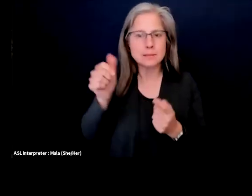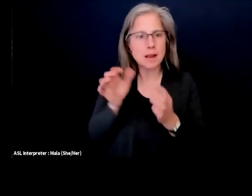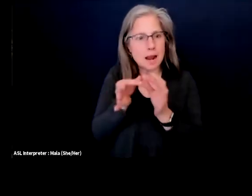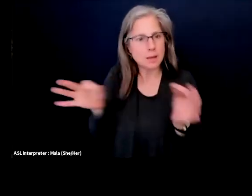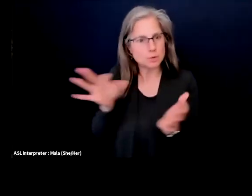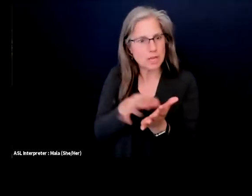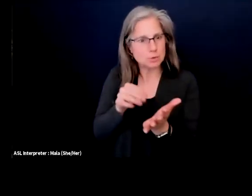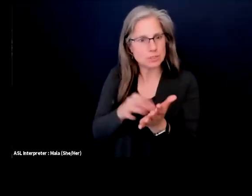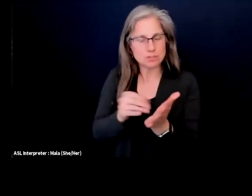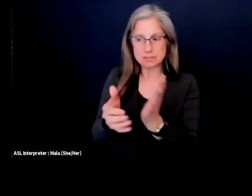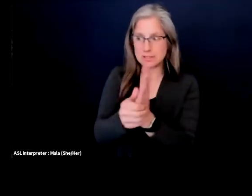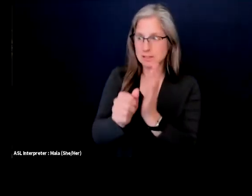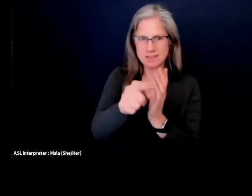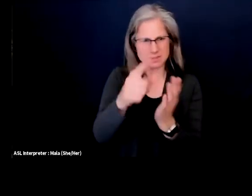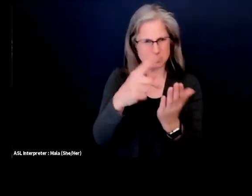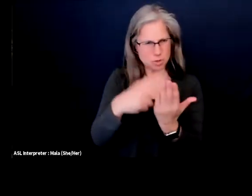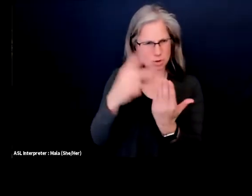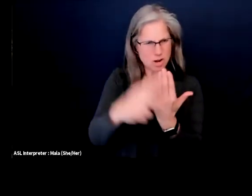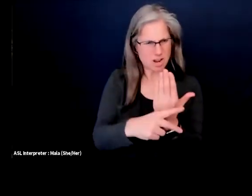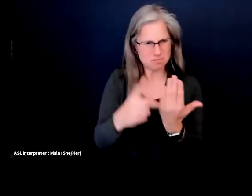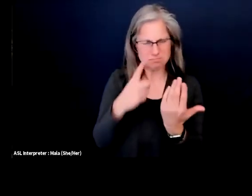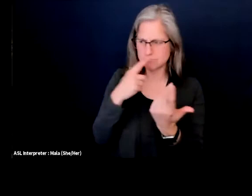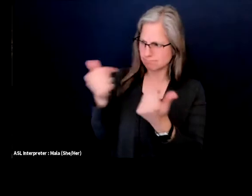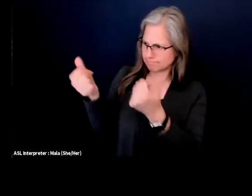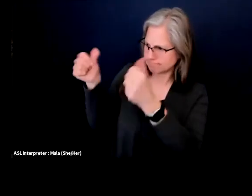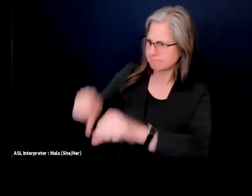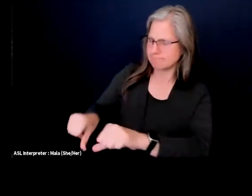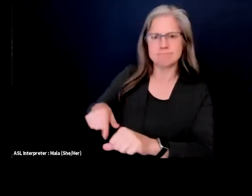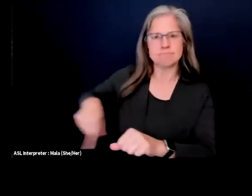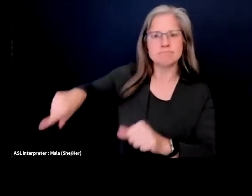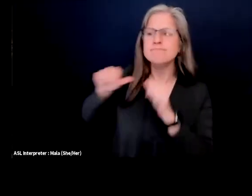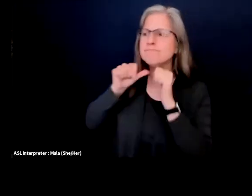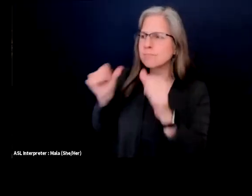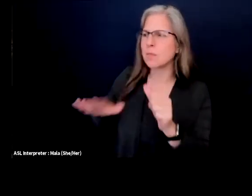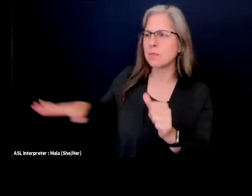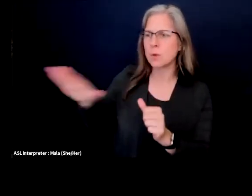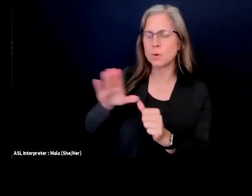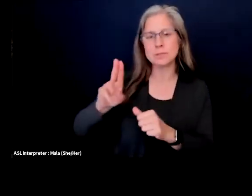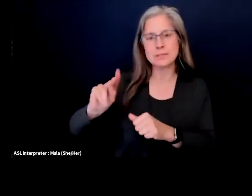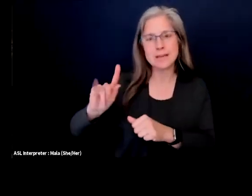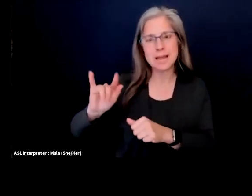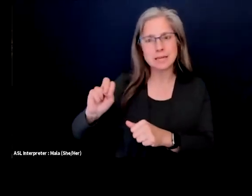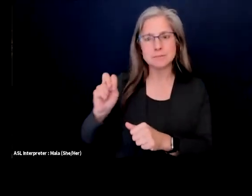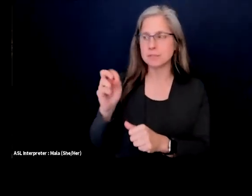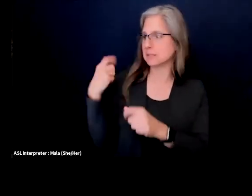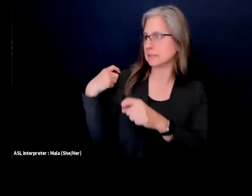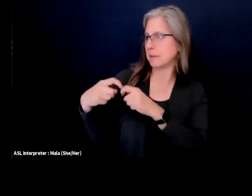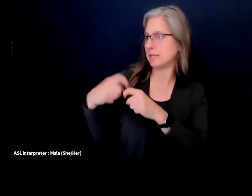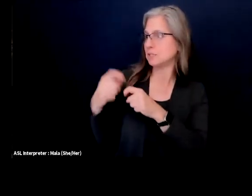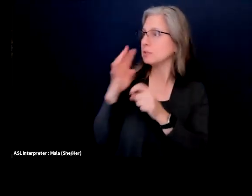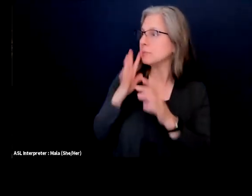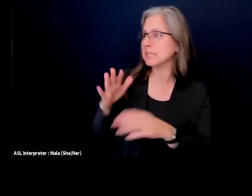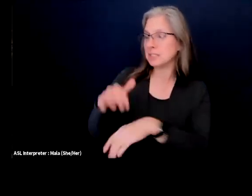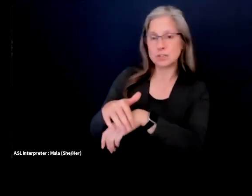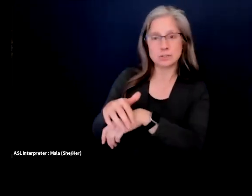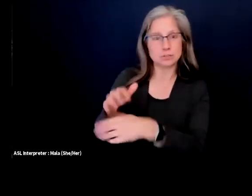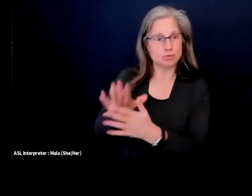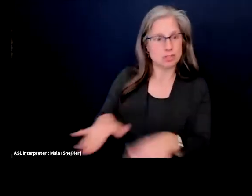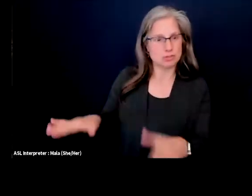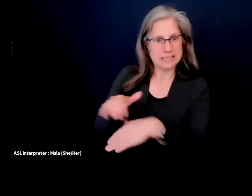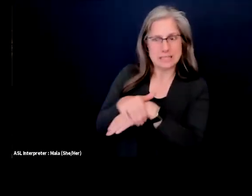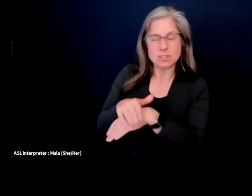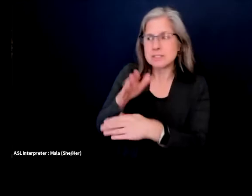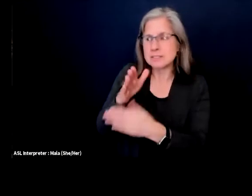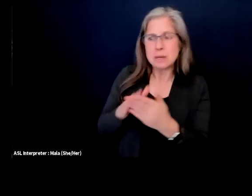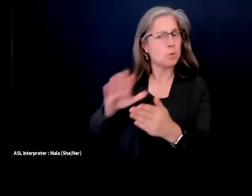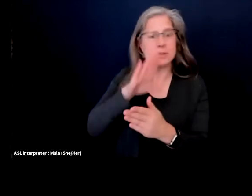this program aims to deny native Spanish-speaking children English in their early years. Some of these students will never